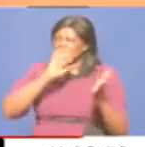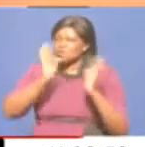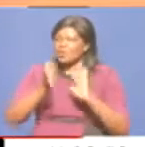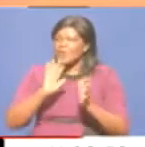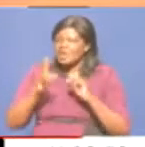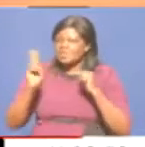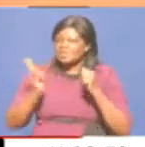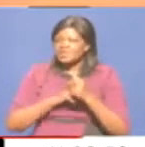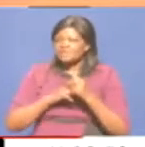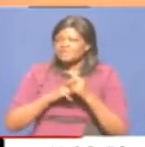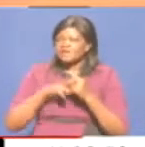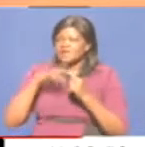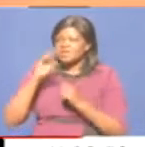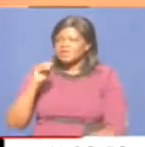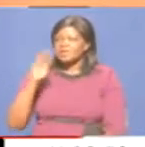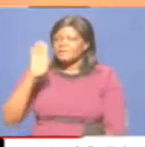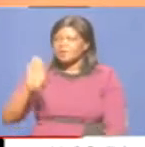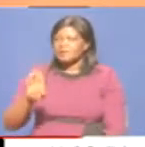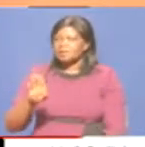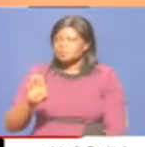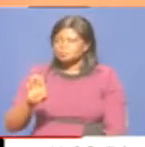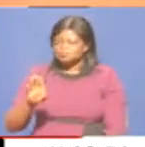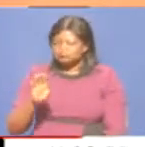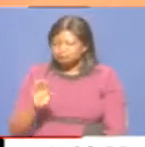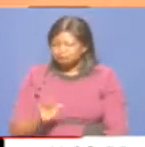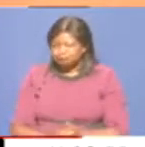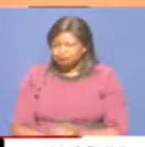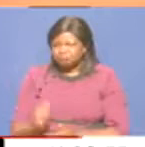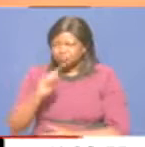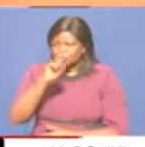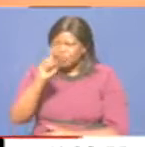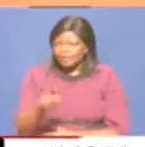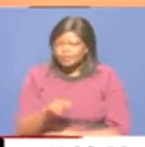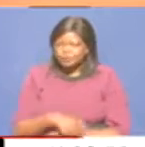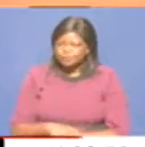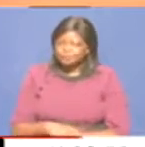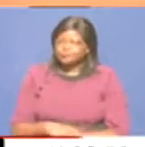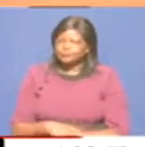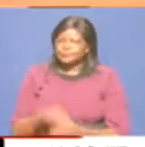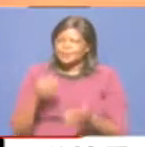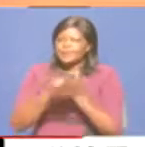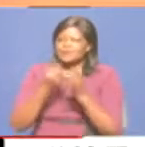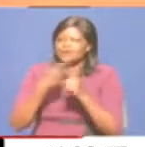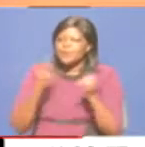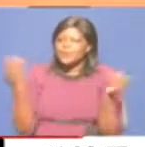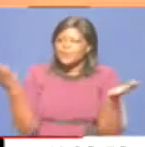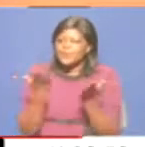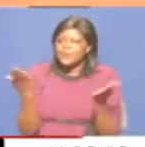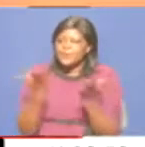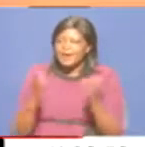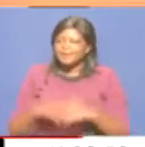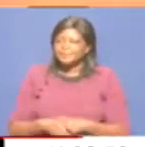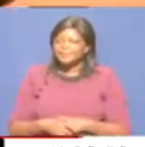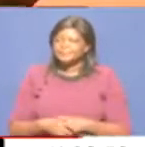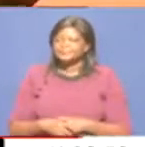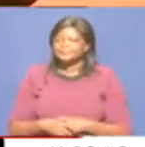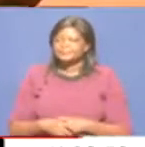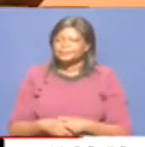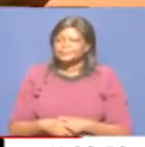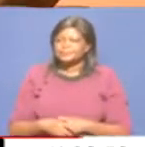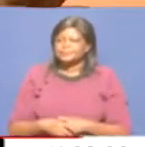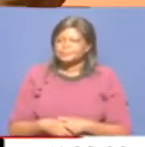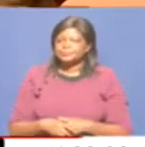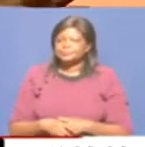700 billion. Yes. The question is, where is the source of our money? The source of our money is from